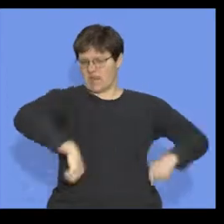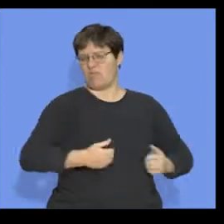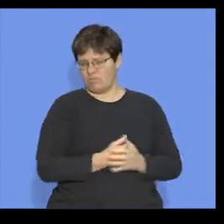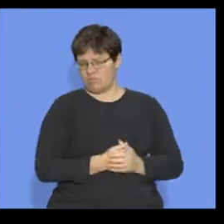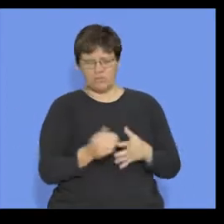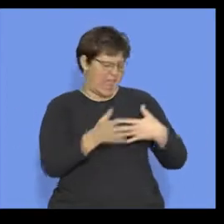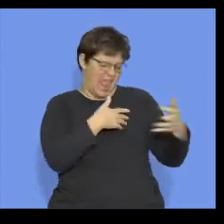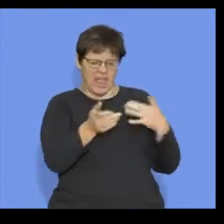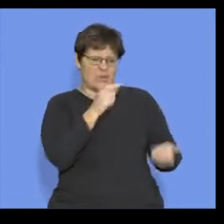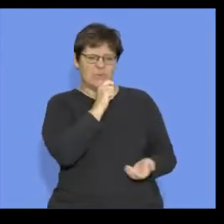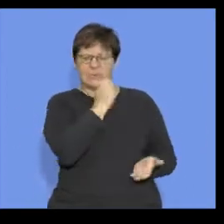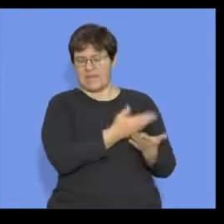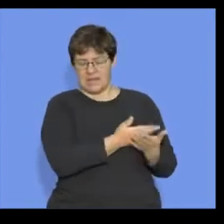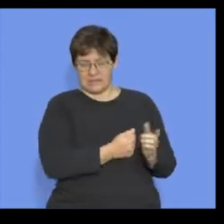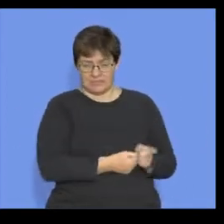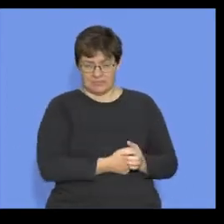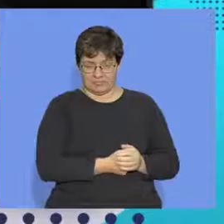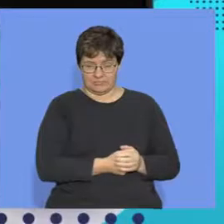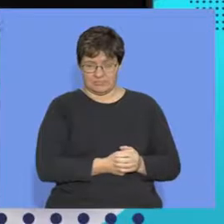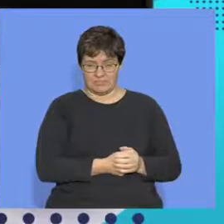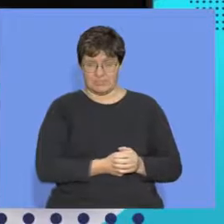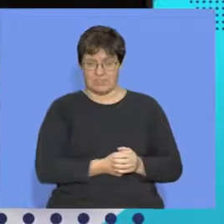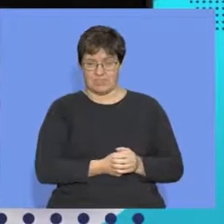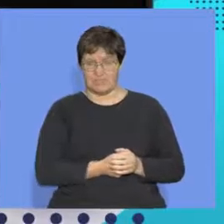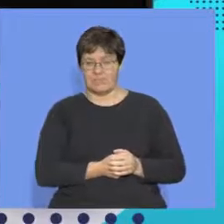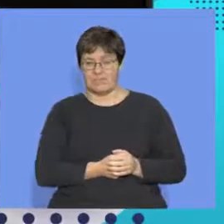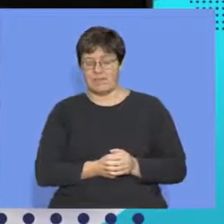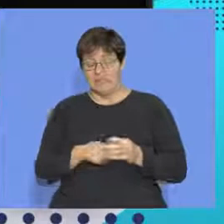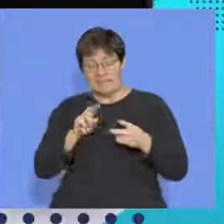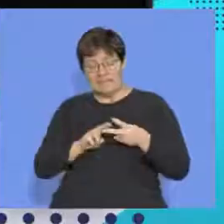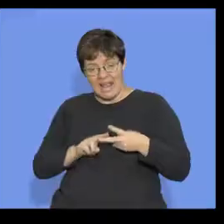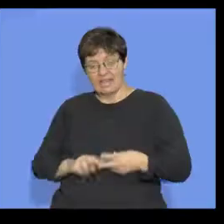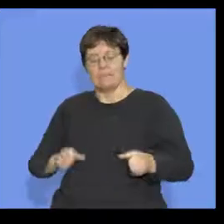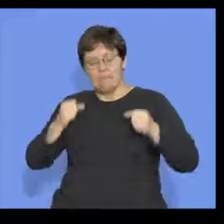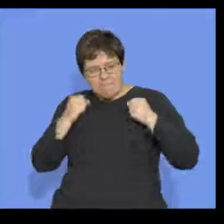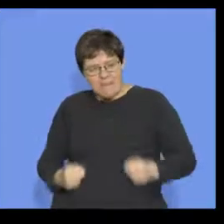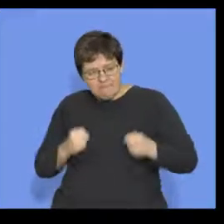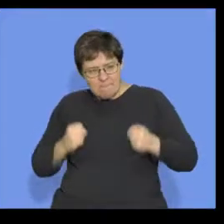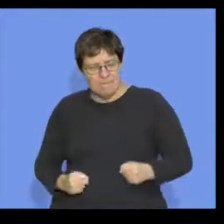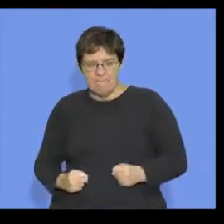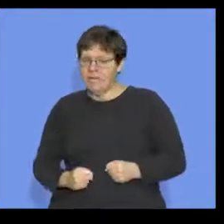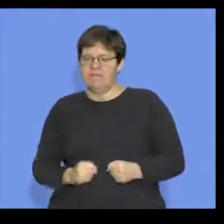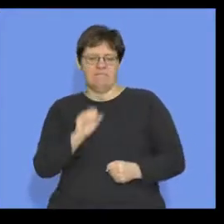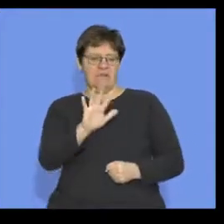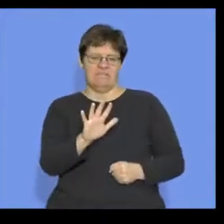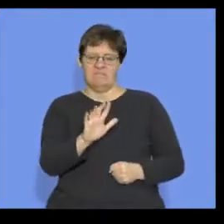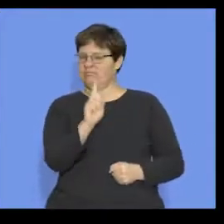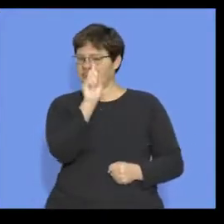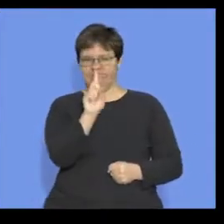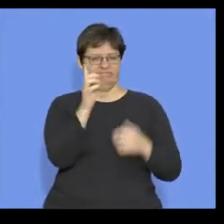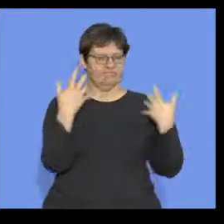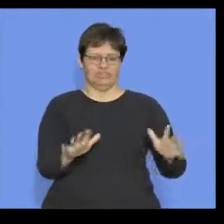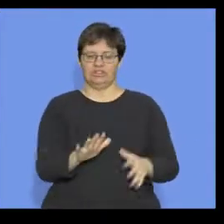is allowed. I can use anything 1 to 9. But the second digit can only be 5,